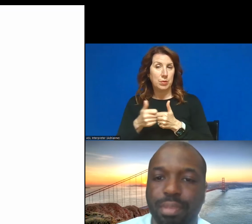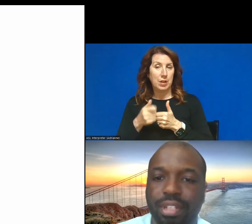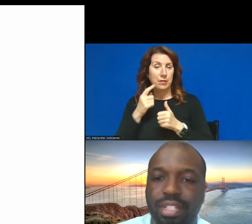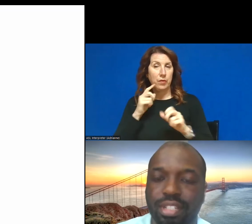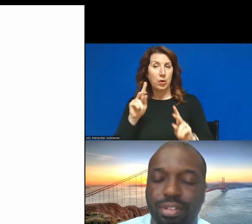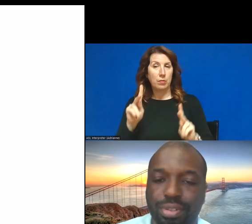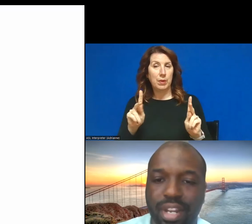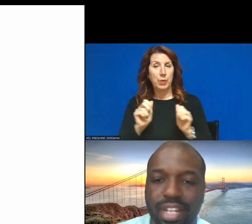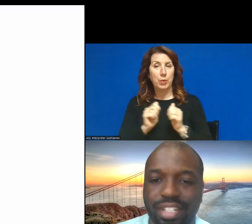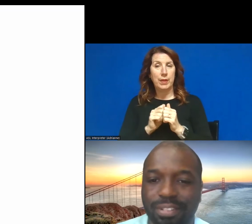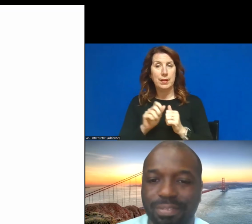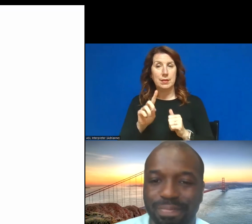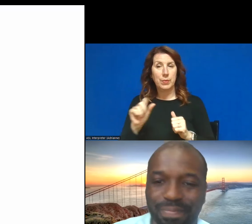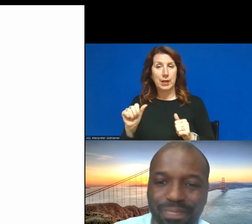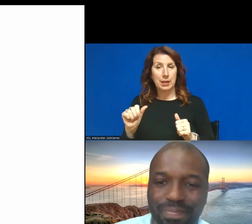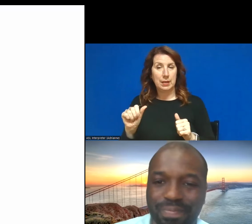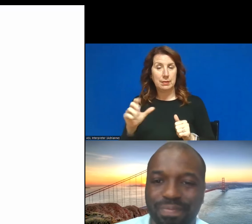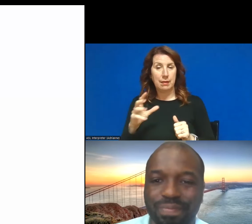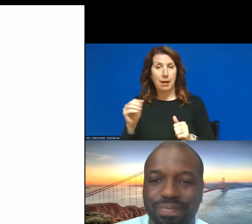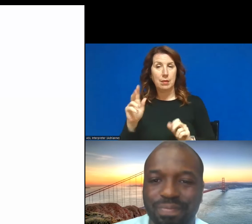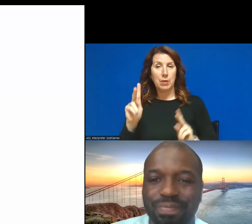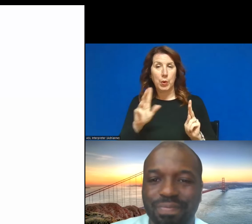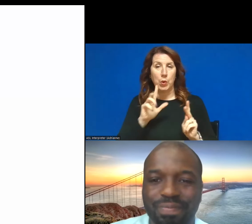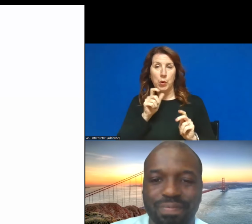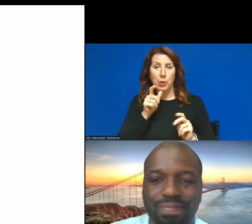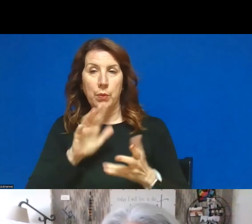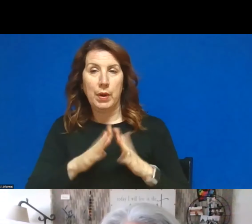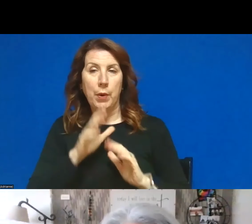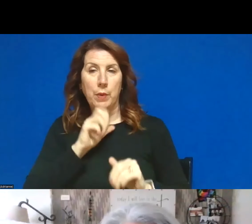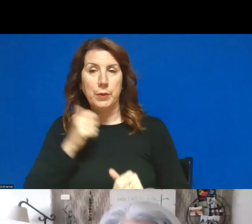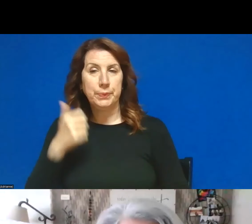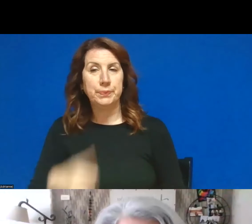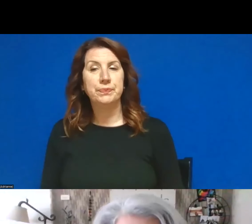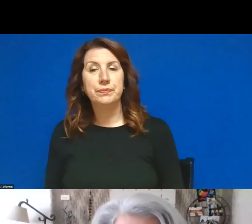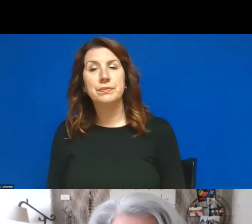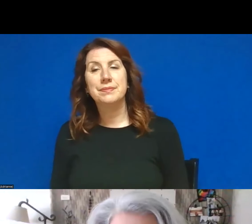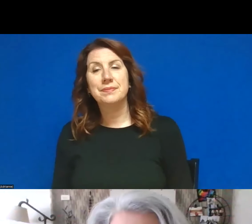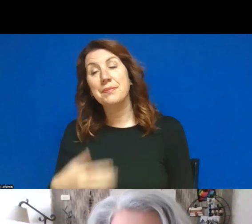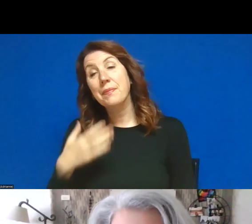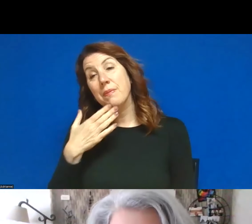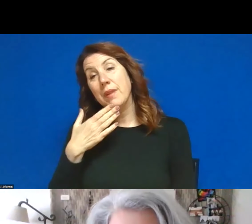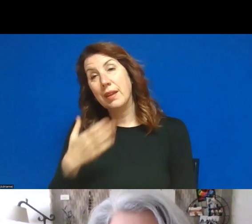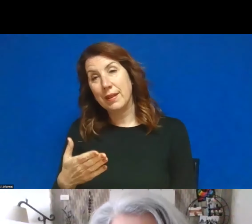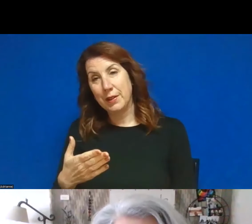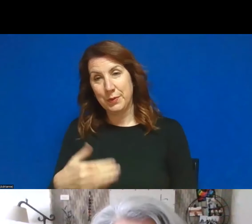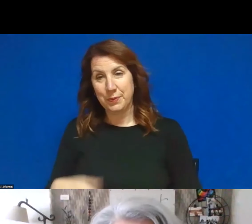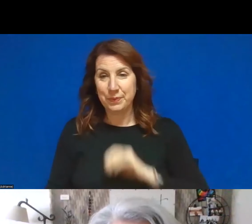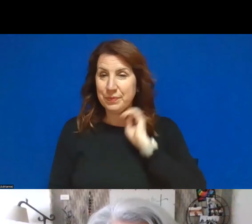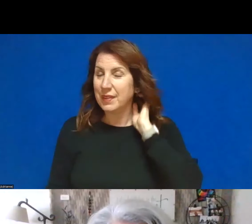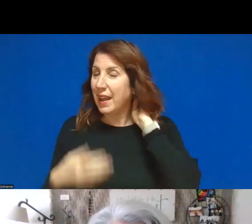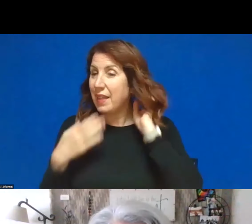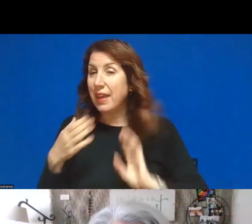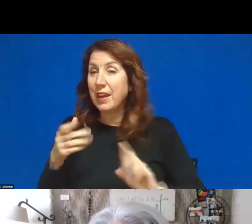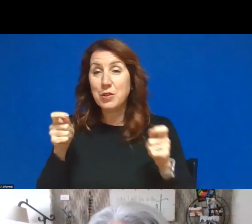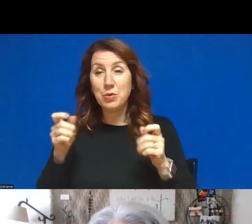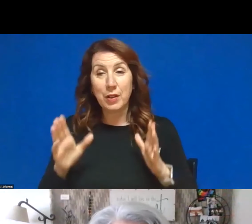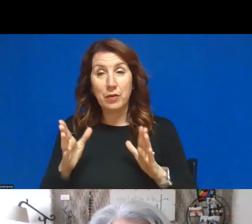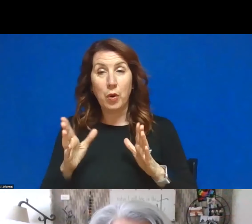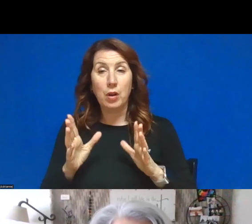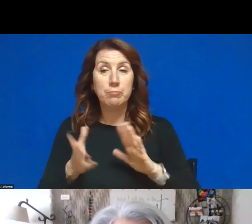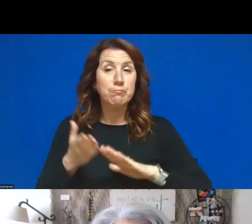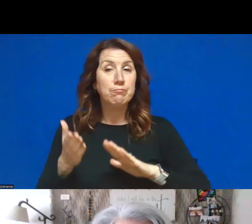with disabilities and those who are aging. Thank you, Eric. And thank you, Director DeMorris, for having us today. And I